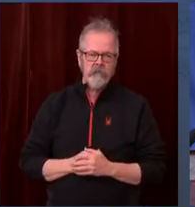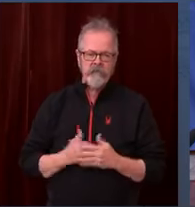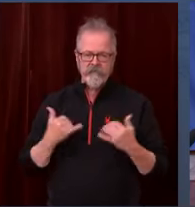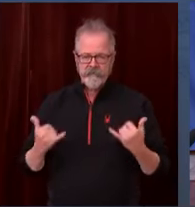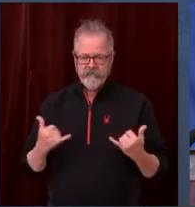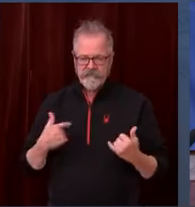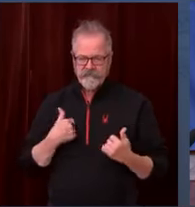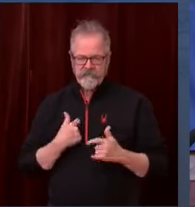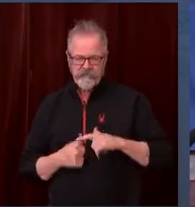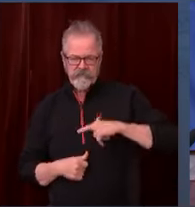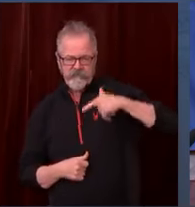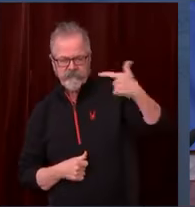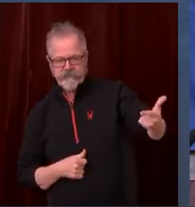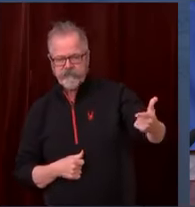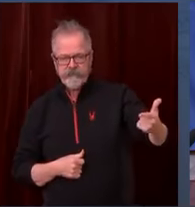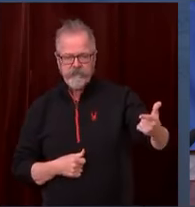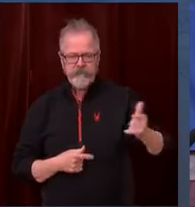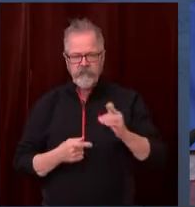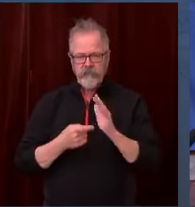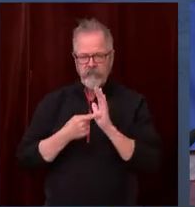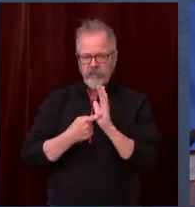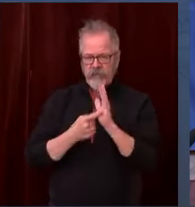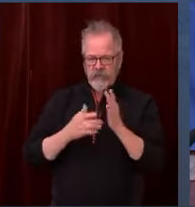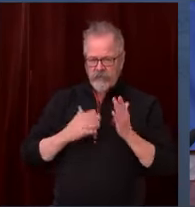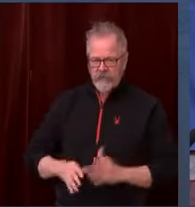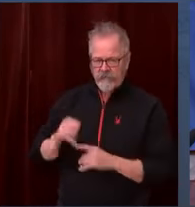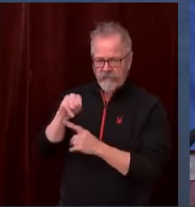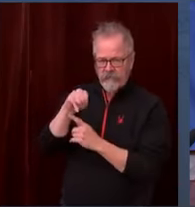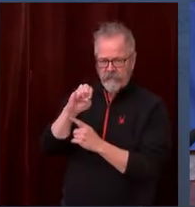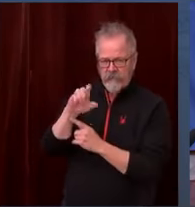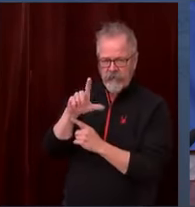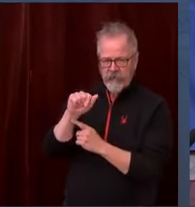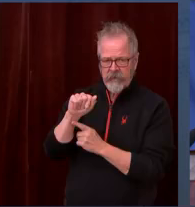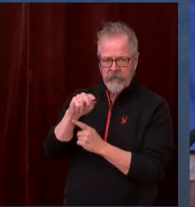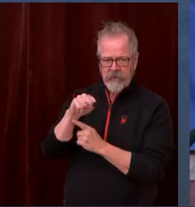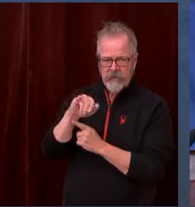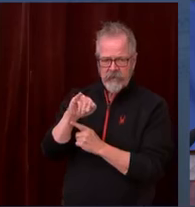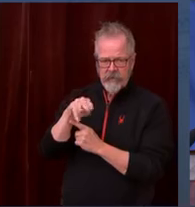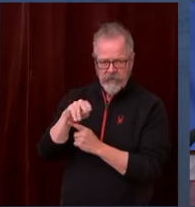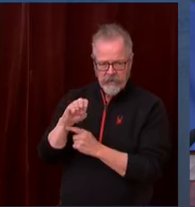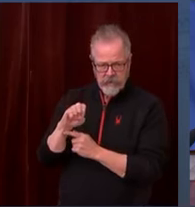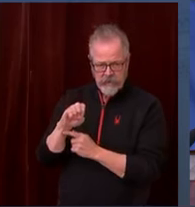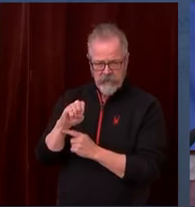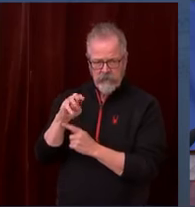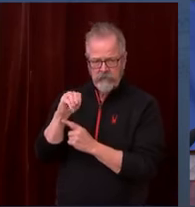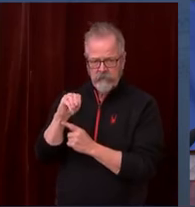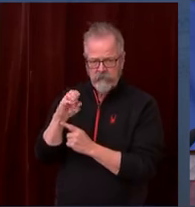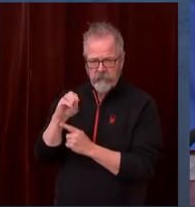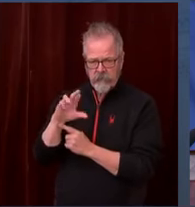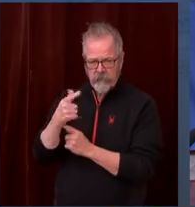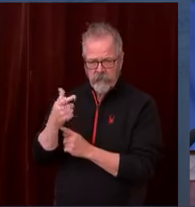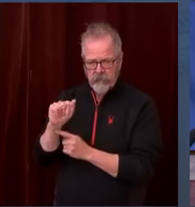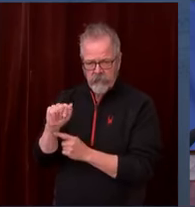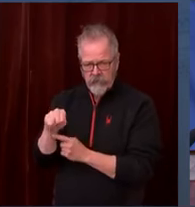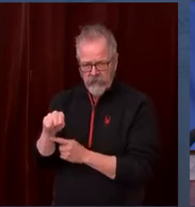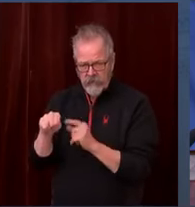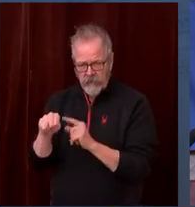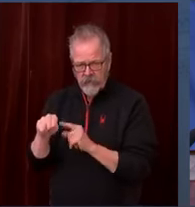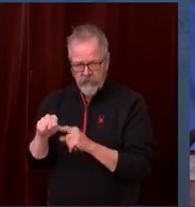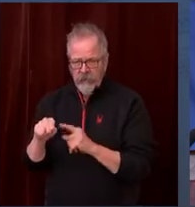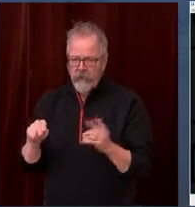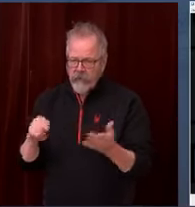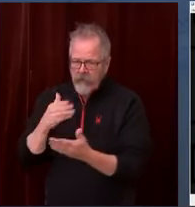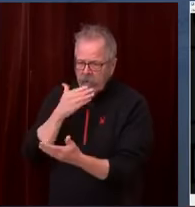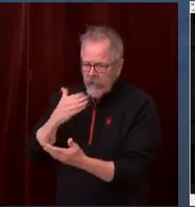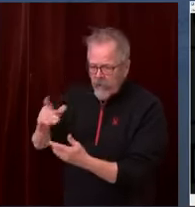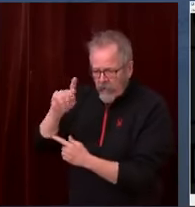Thank you, Governor Inslee, for those strong words in addressing inequities and disparities across the state. My name